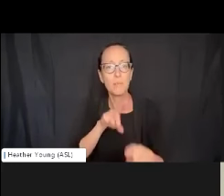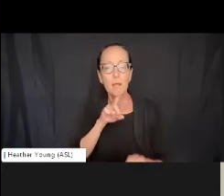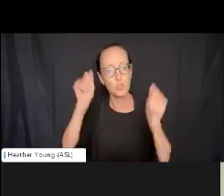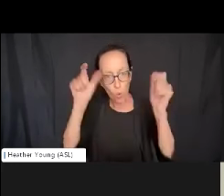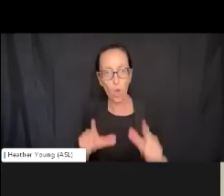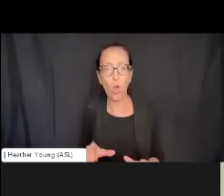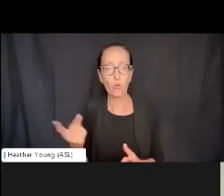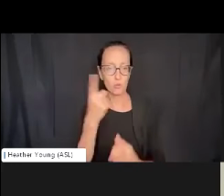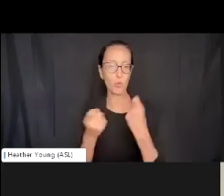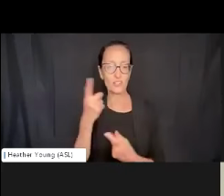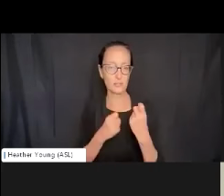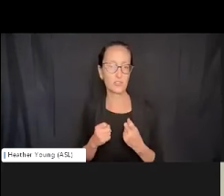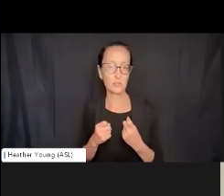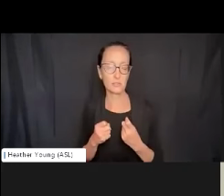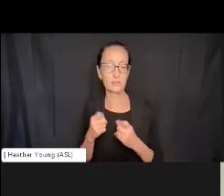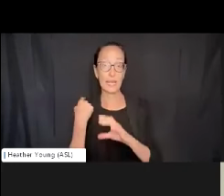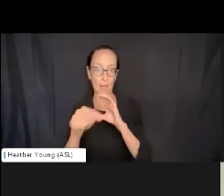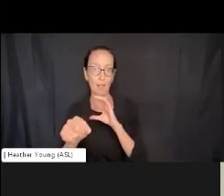chat. So want to make sure everyone's aware of that.